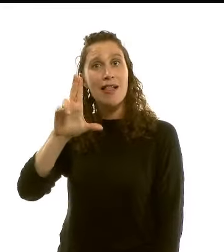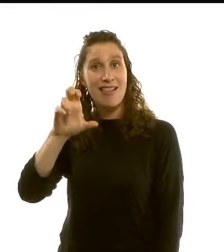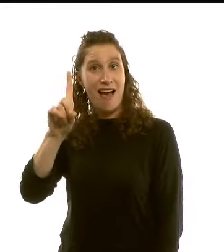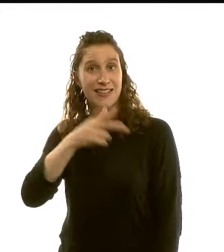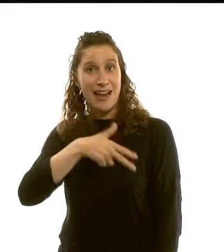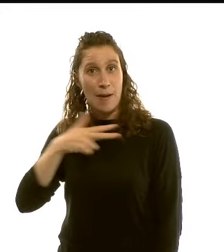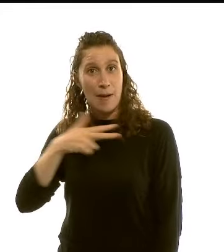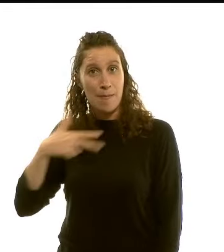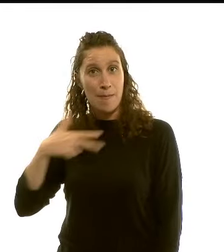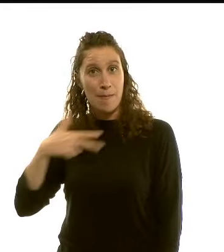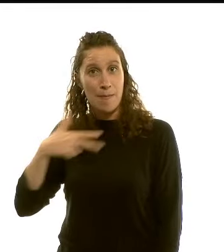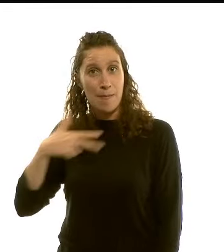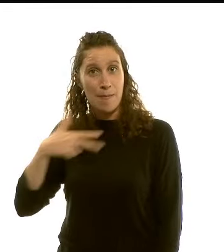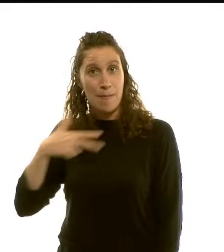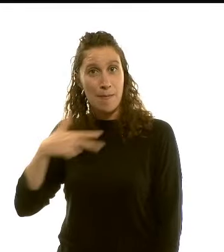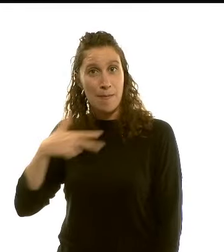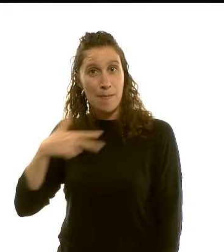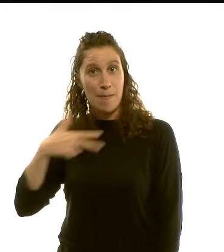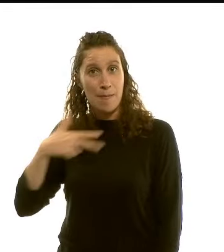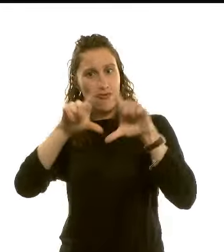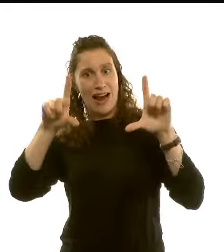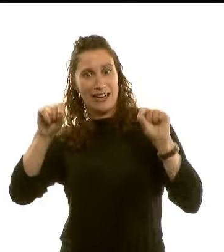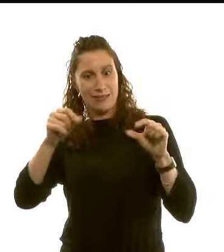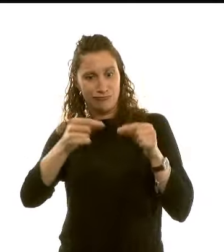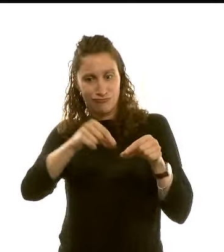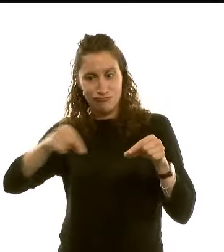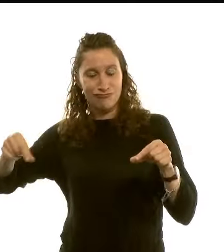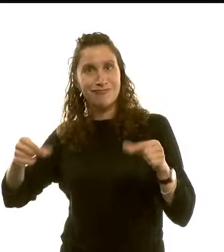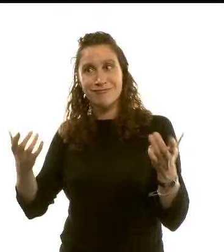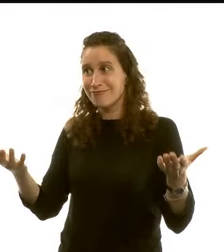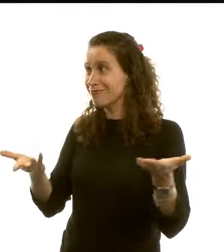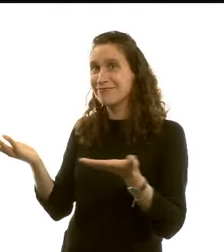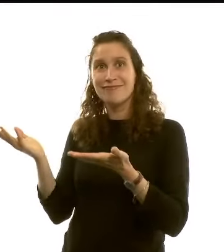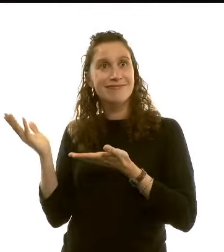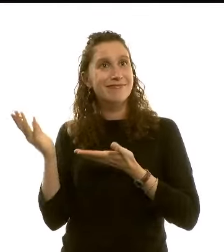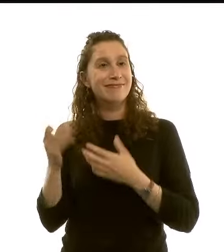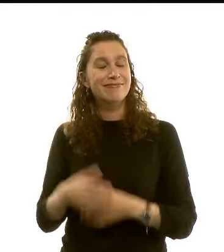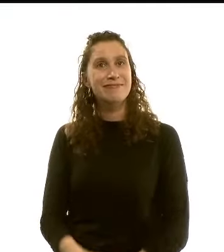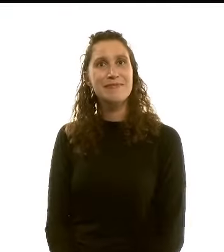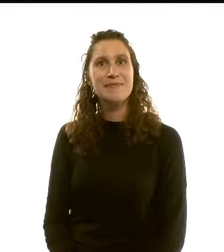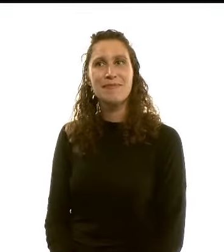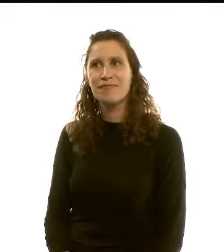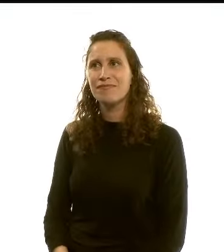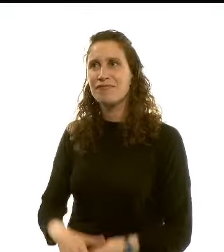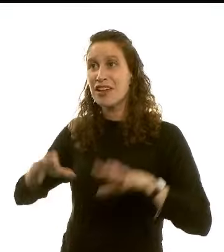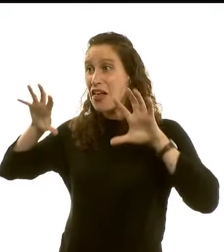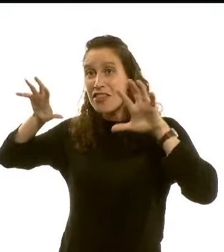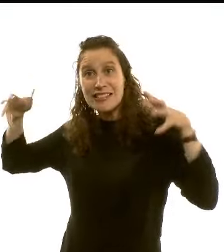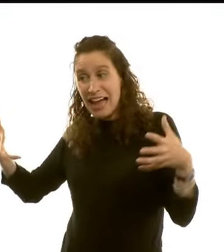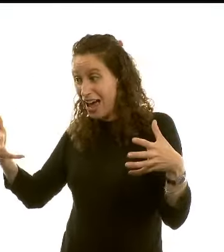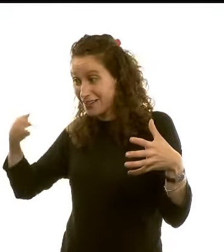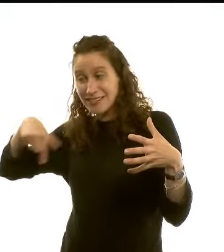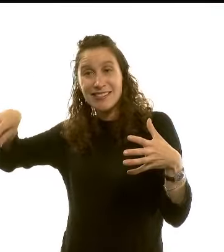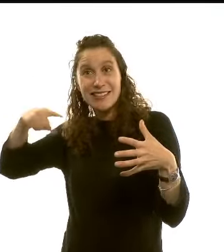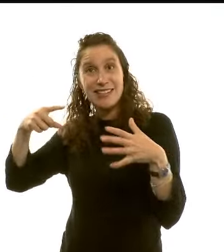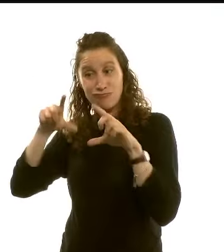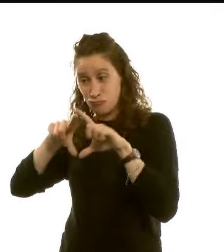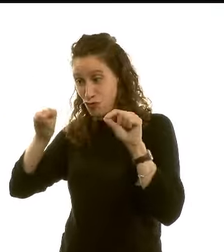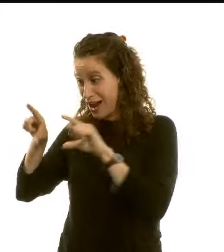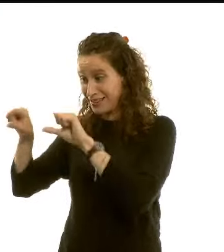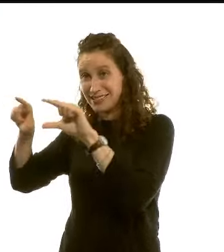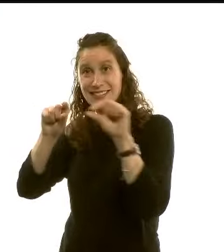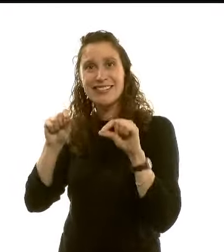the brick. Yeah, we are here. Look at this. The set is a brick. Vic, can you believe we are here? We're in some